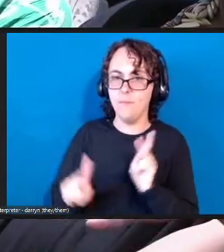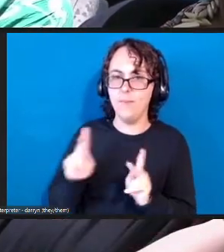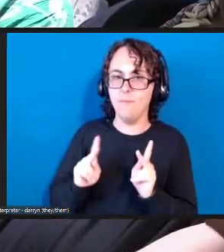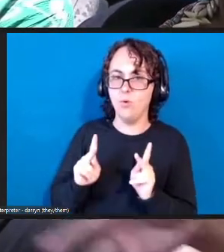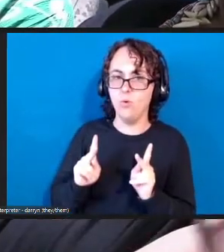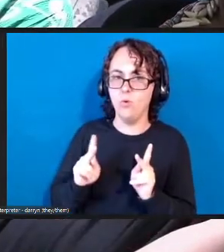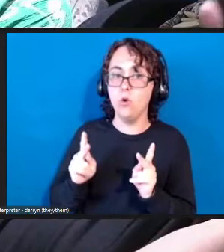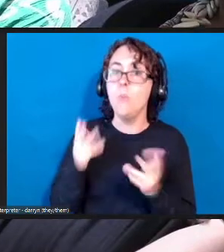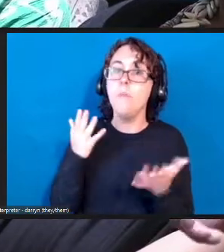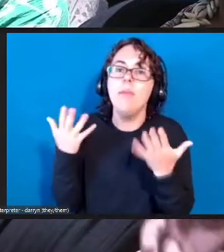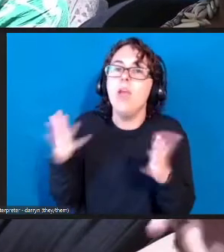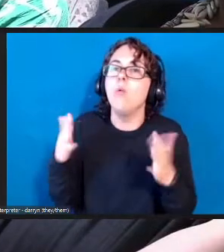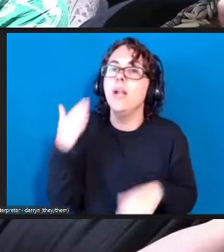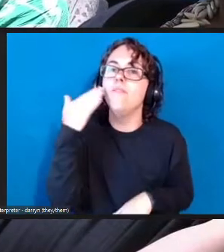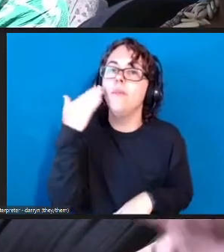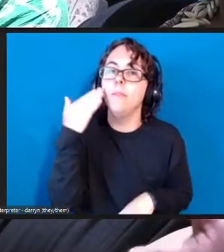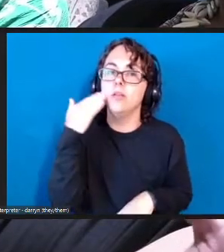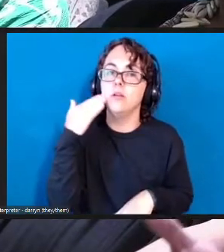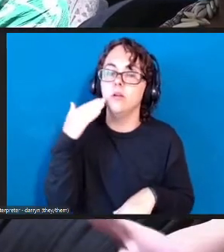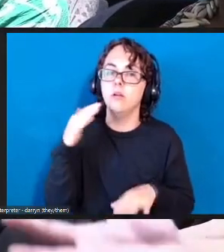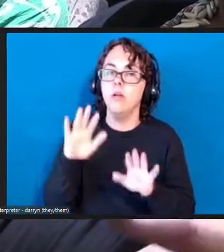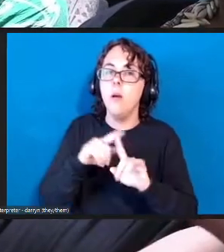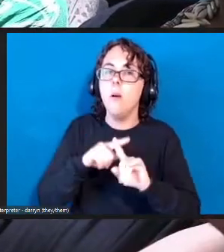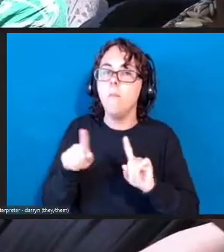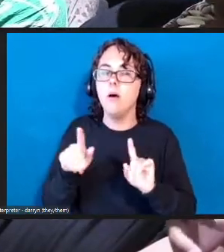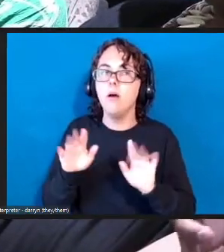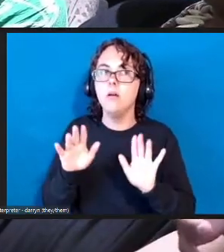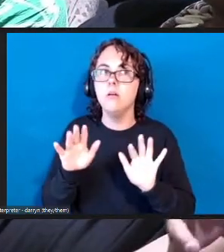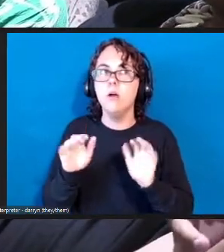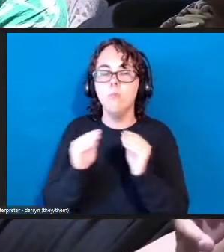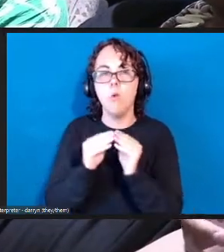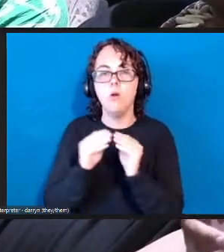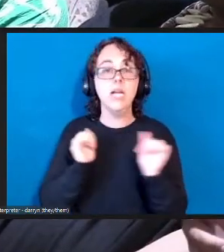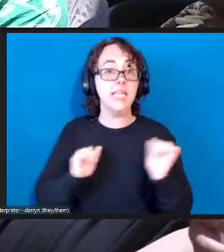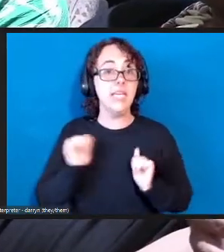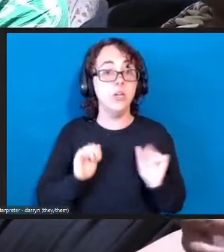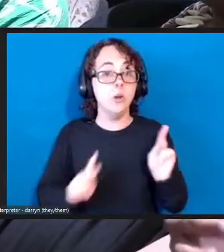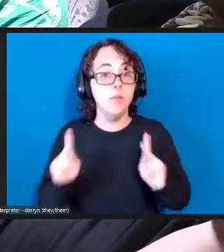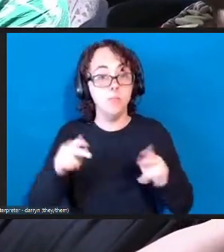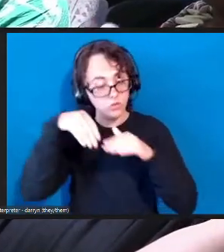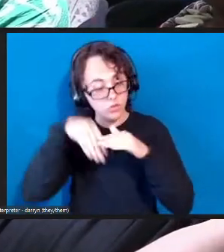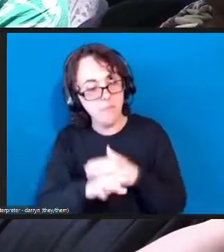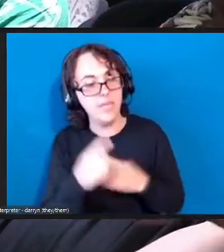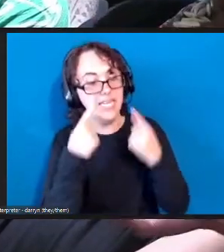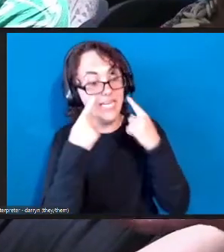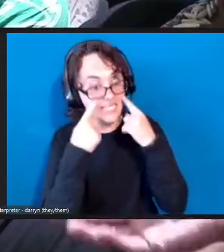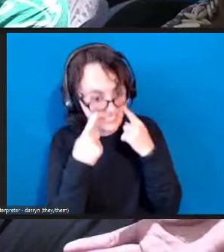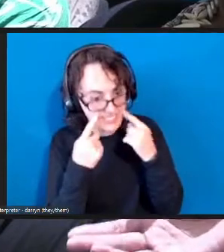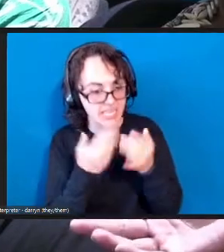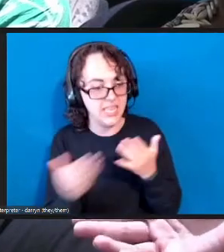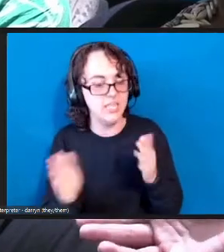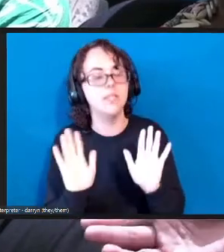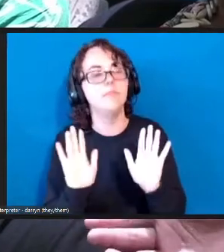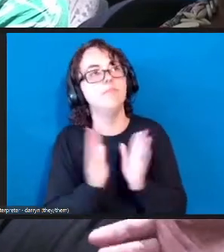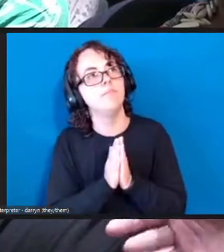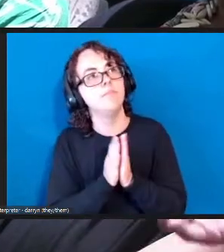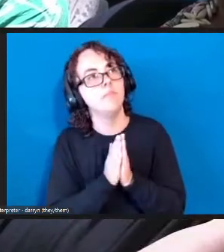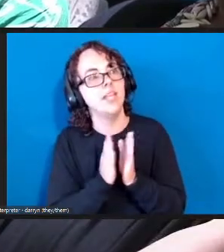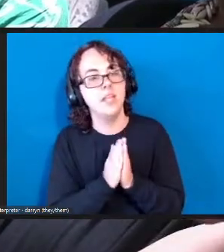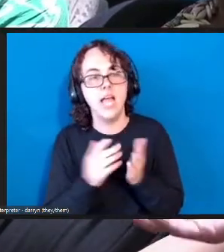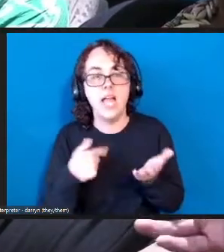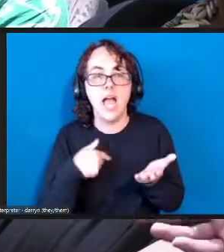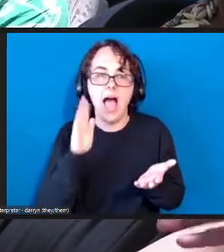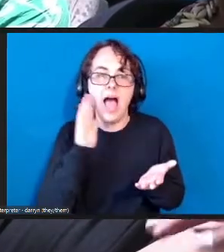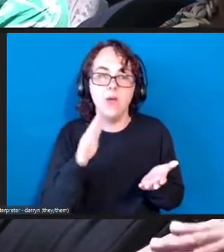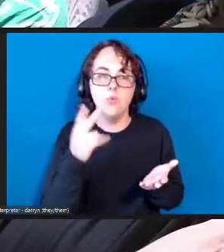right? But mostly like theater folks to come in and see things that, you know, I would see in